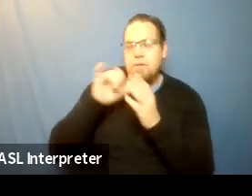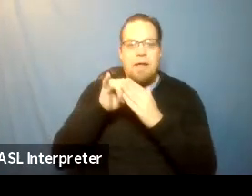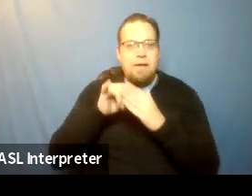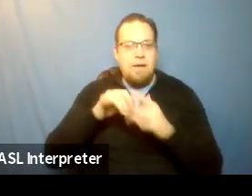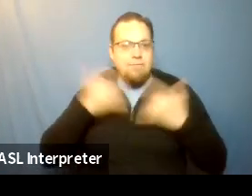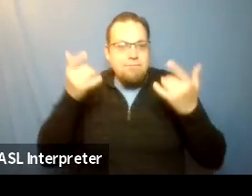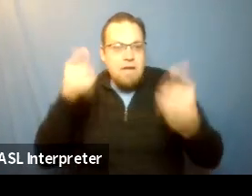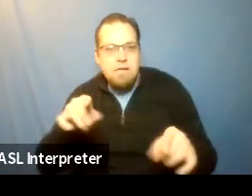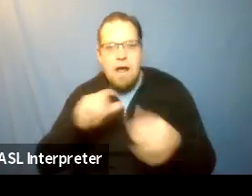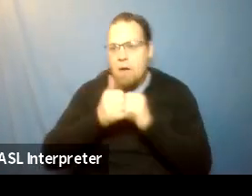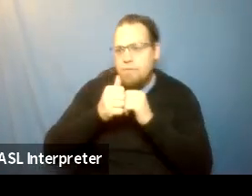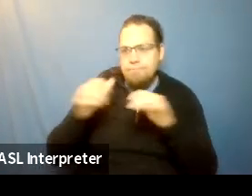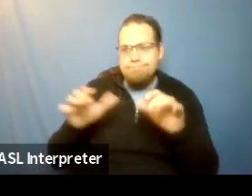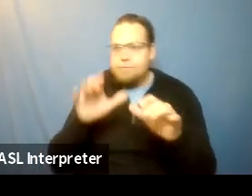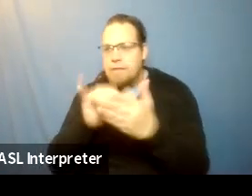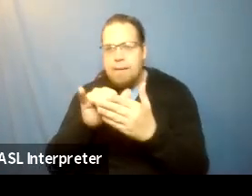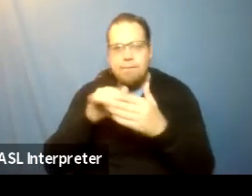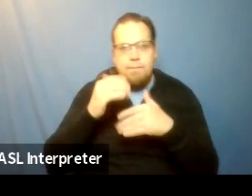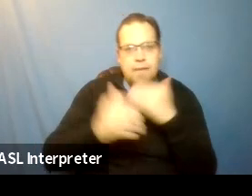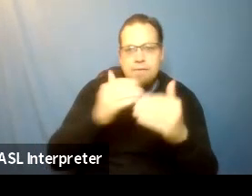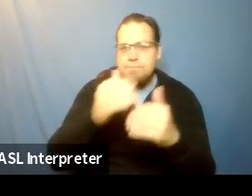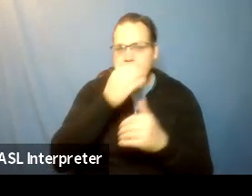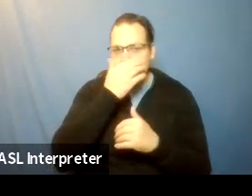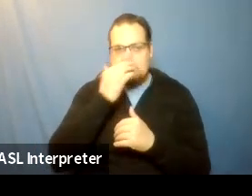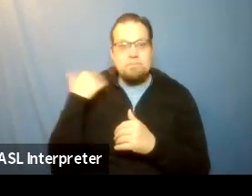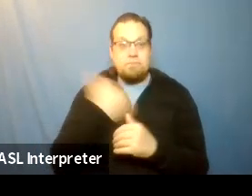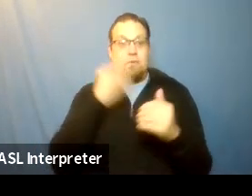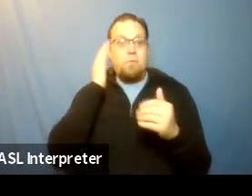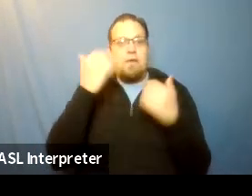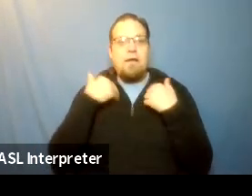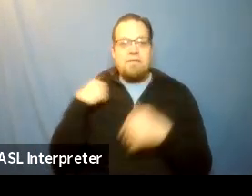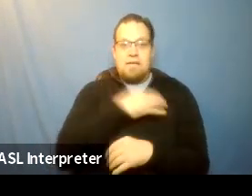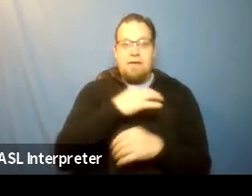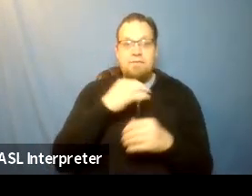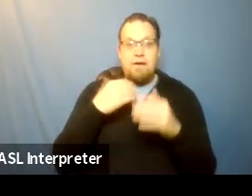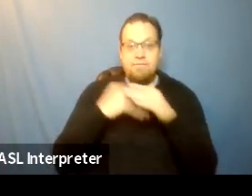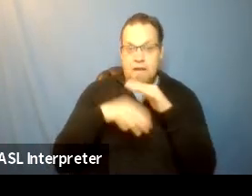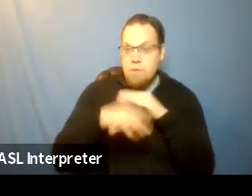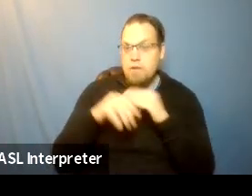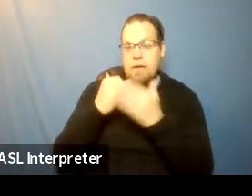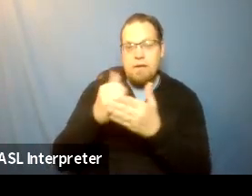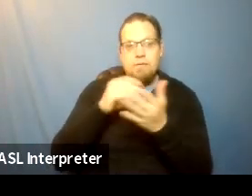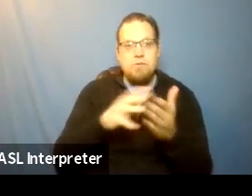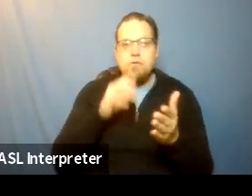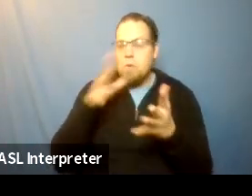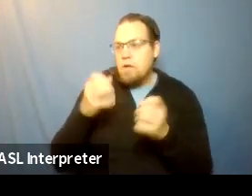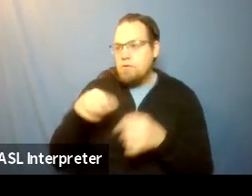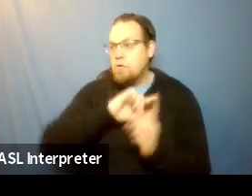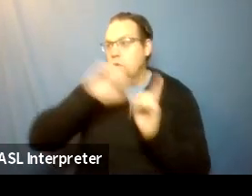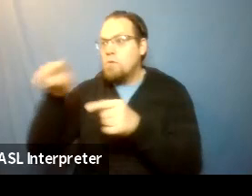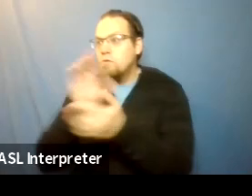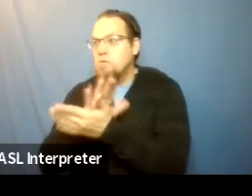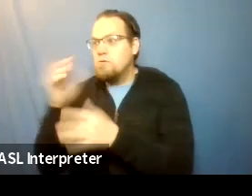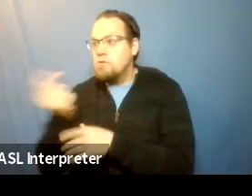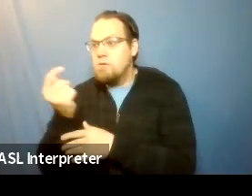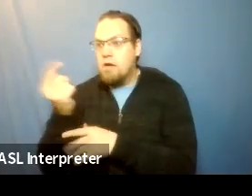plan to do that. But we do want staff available to help students. We don't want to have you in at school Tuesday, you go home Wednesday